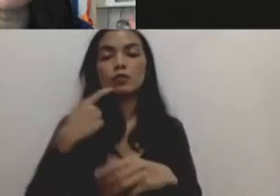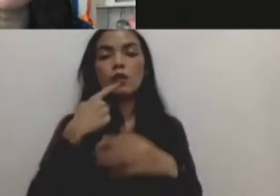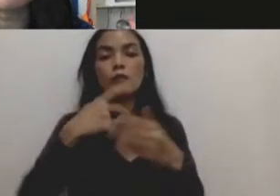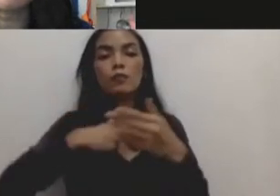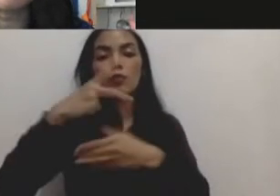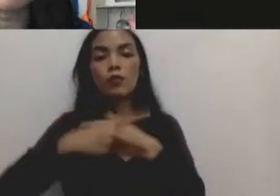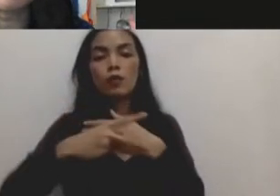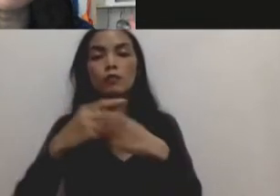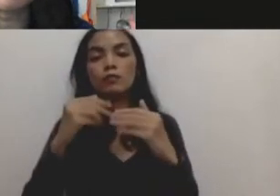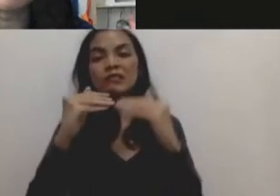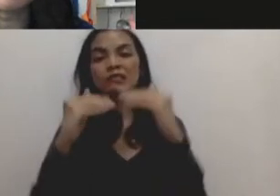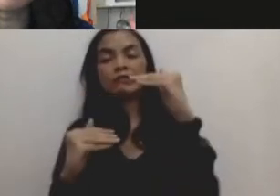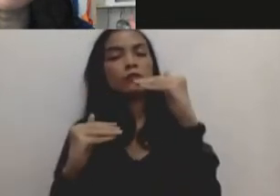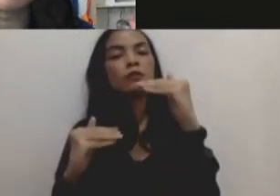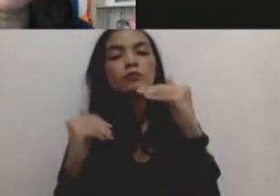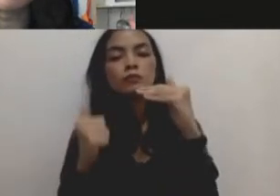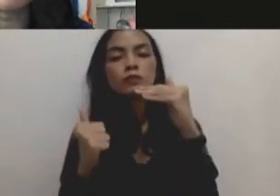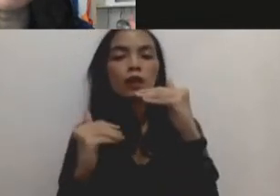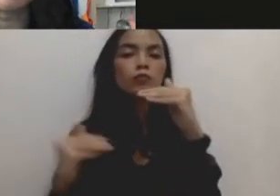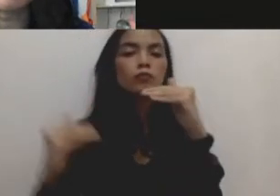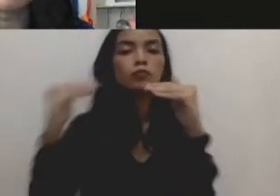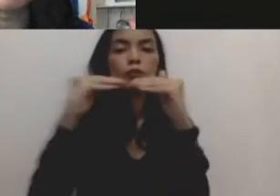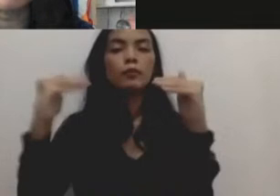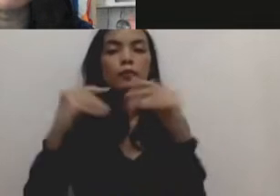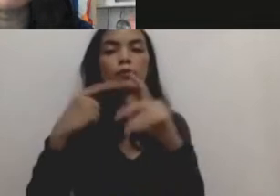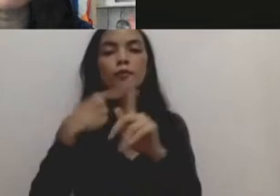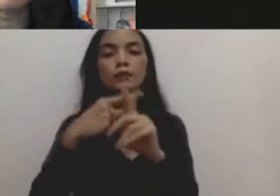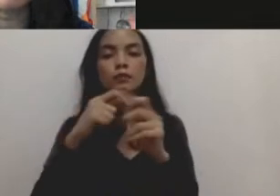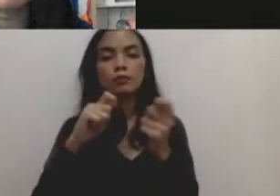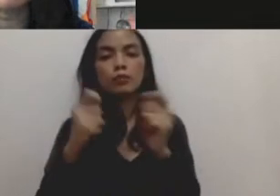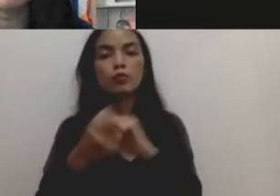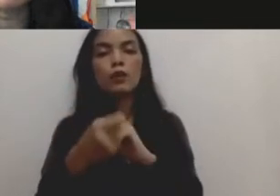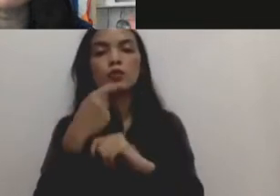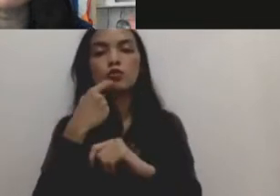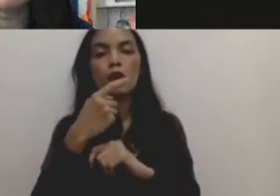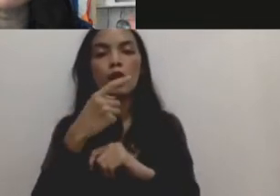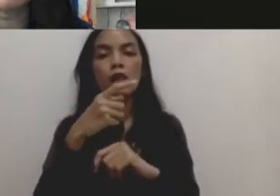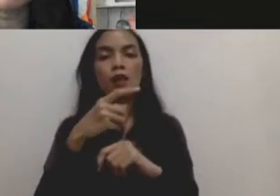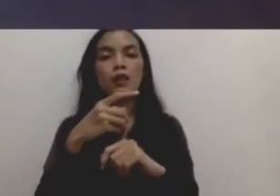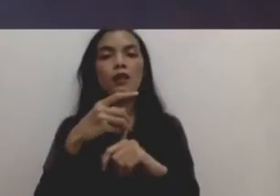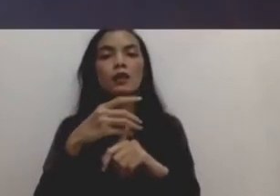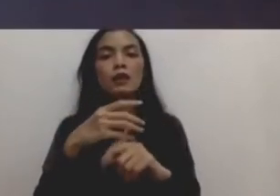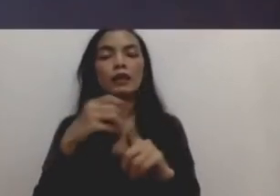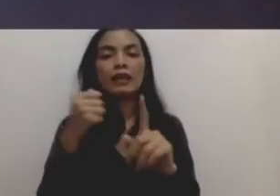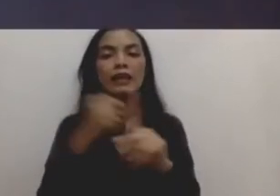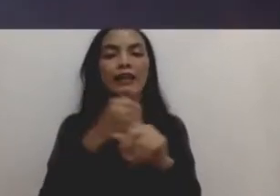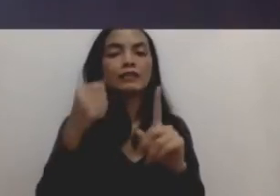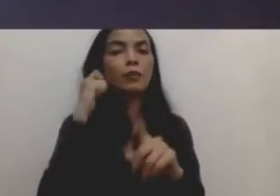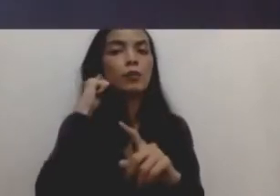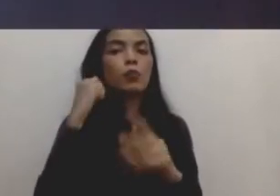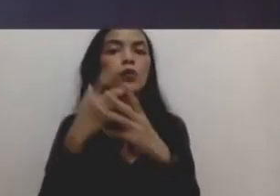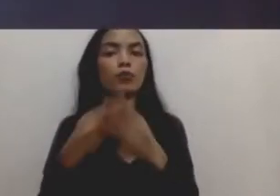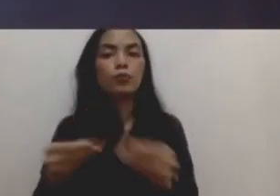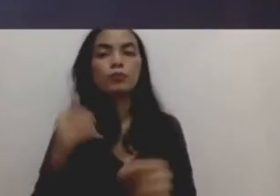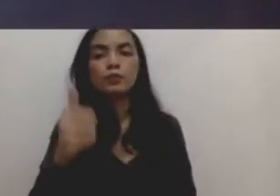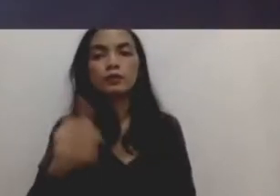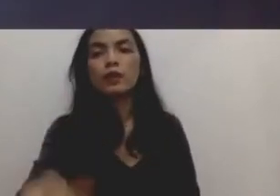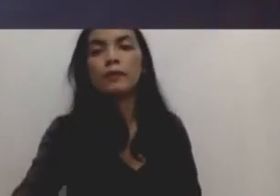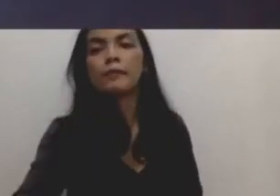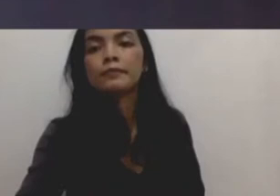addressing gaps, and determining a trends for research on gender-based violence in her capacity as the gender-based